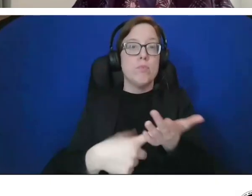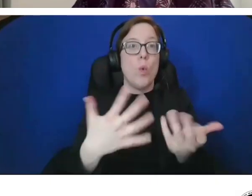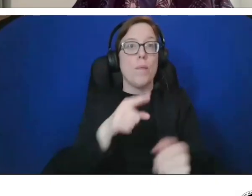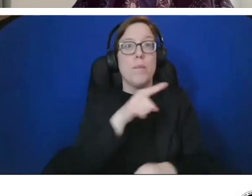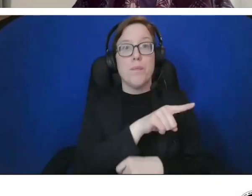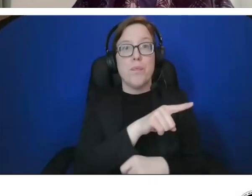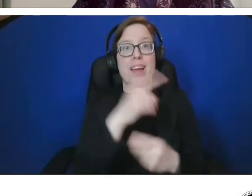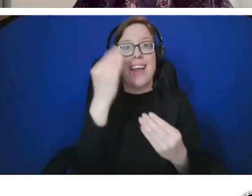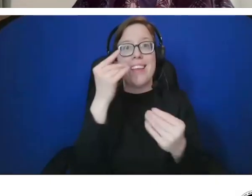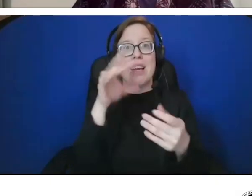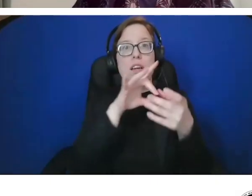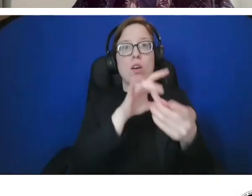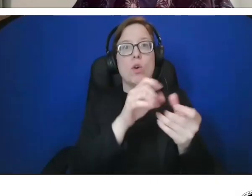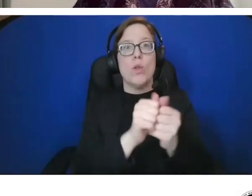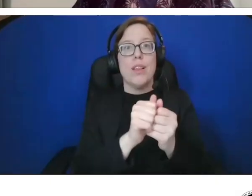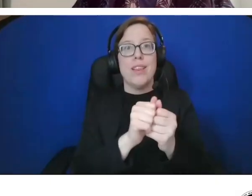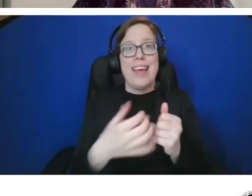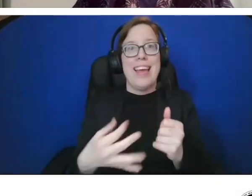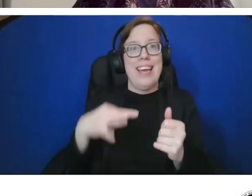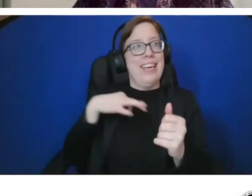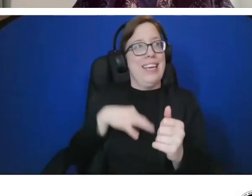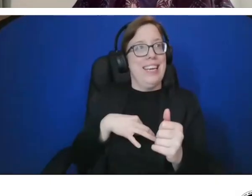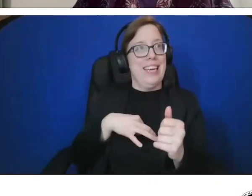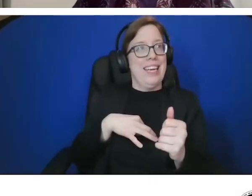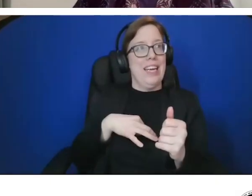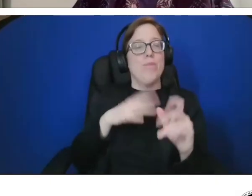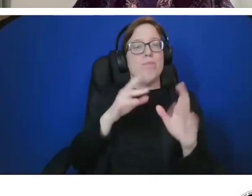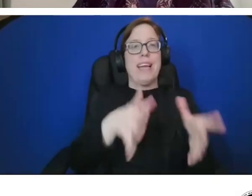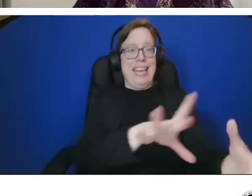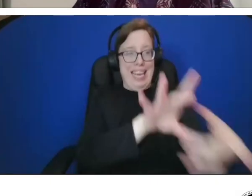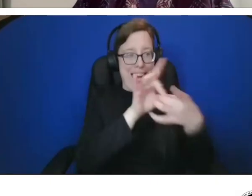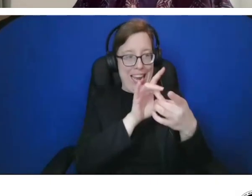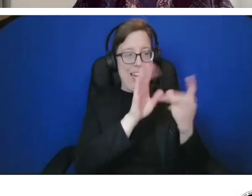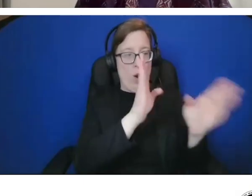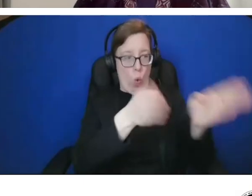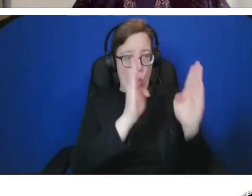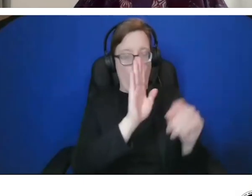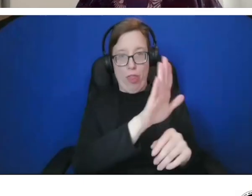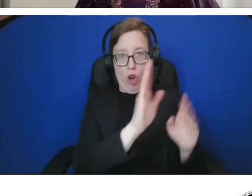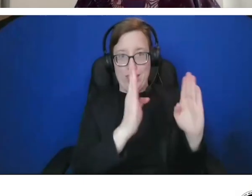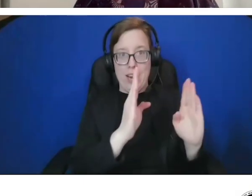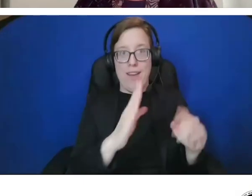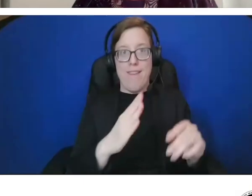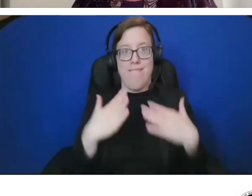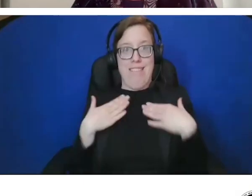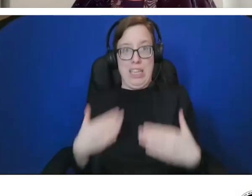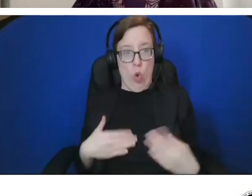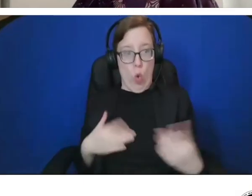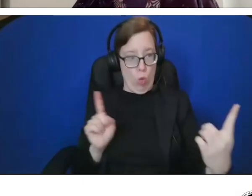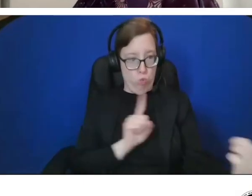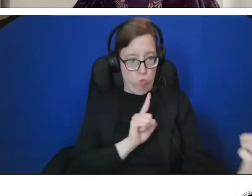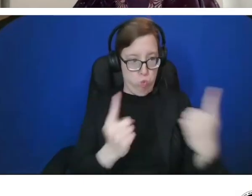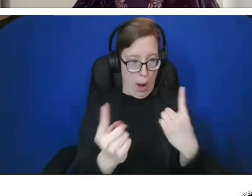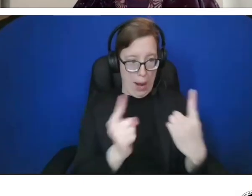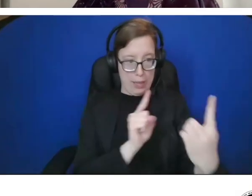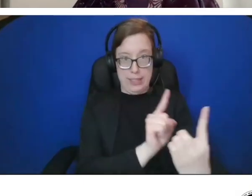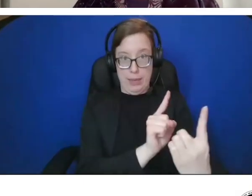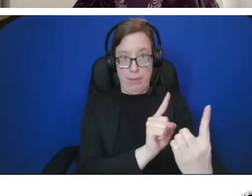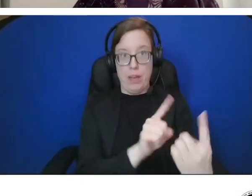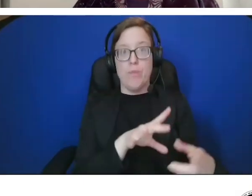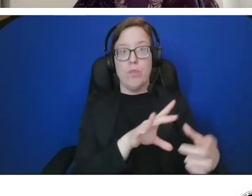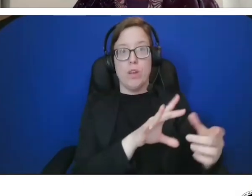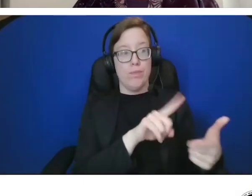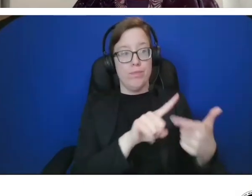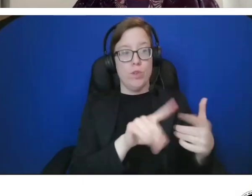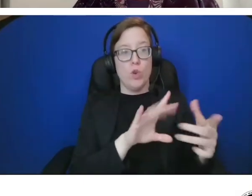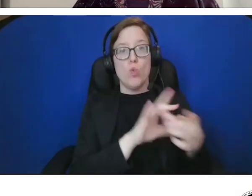lot was thinking around gaining and holding the child's attention. They found that physical proximity, relating